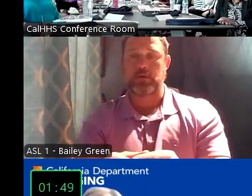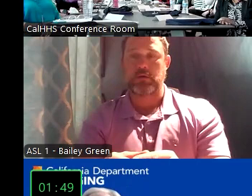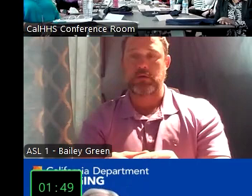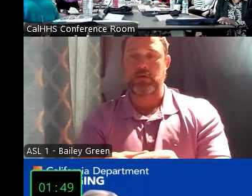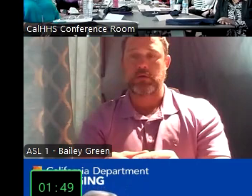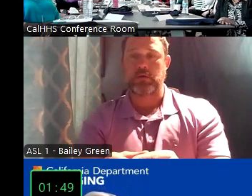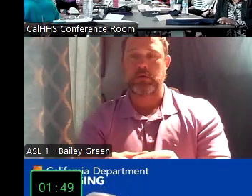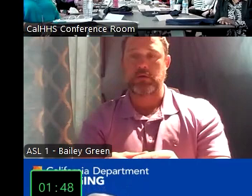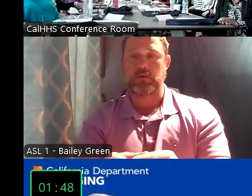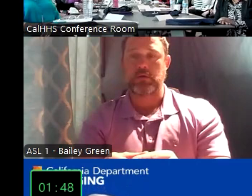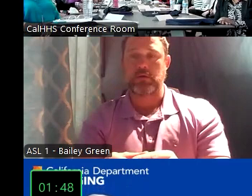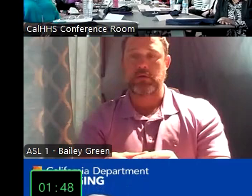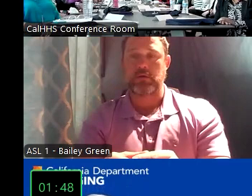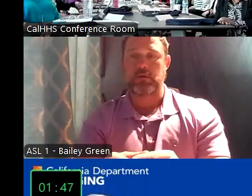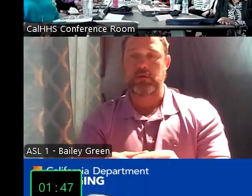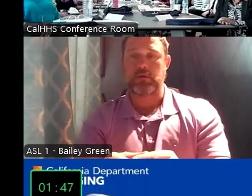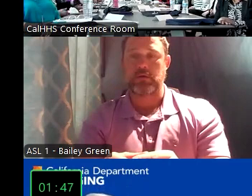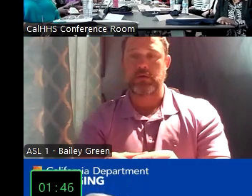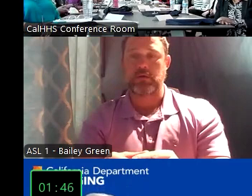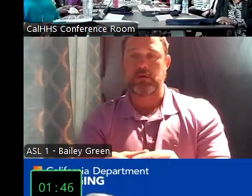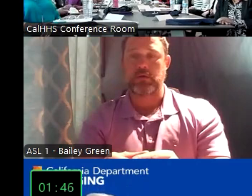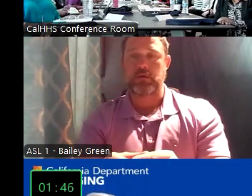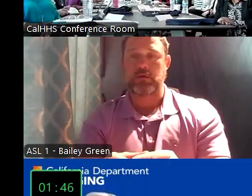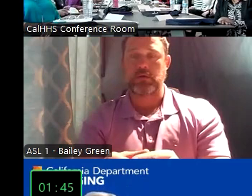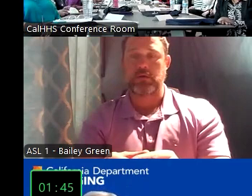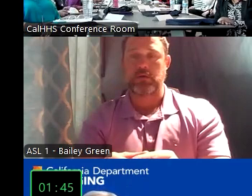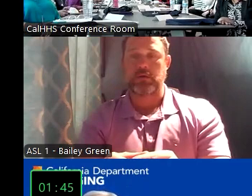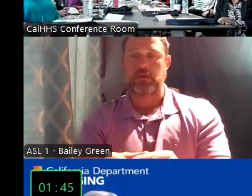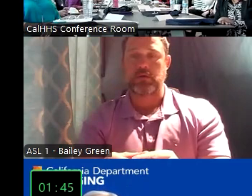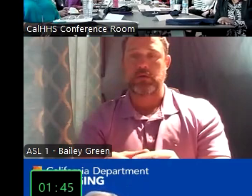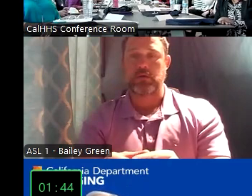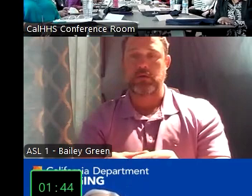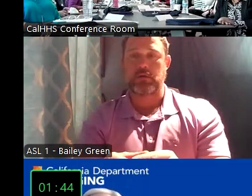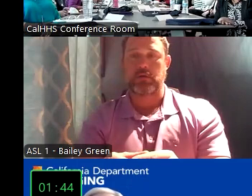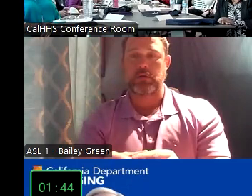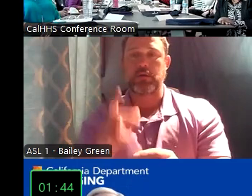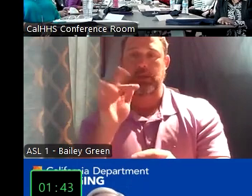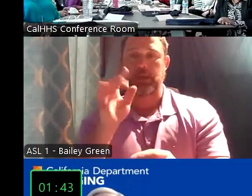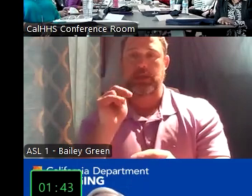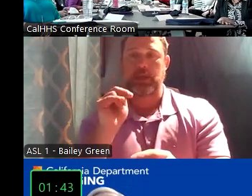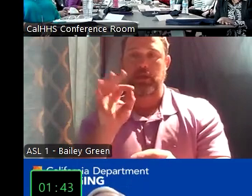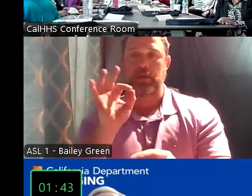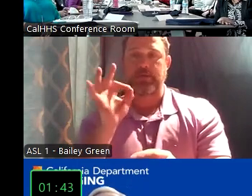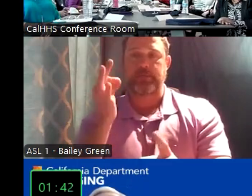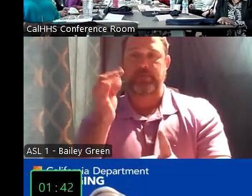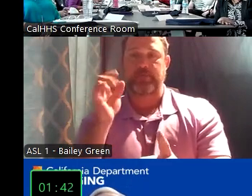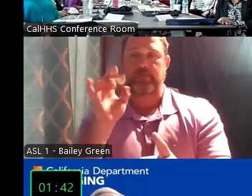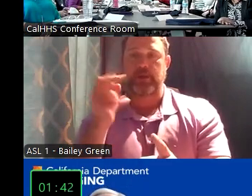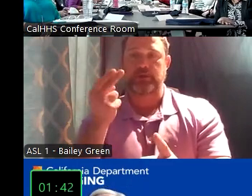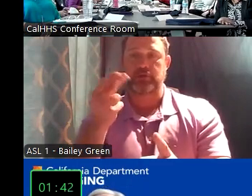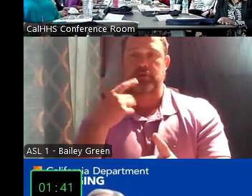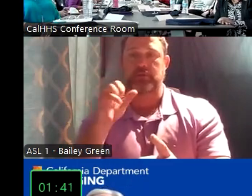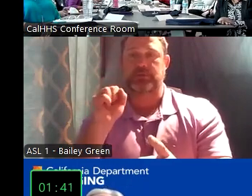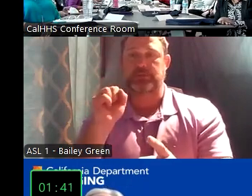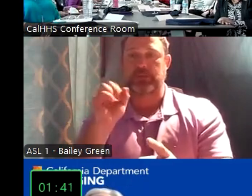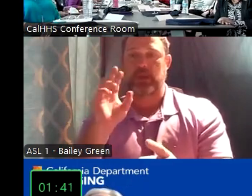indicated as Karen. Hopefully you can unmute your line now. Yes, this is Karen French. I'm a Santa